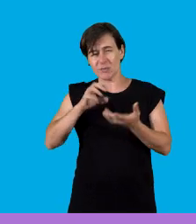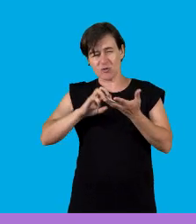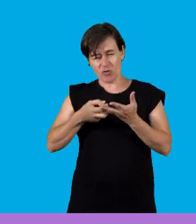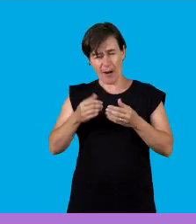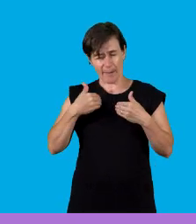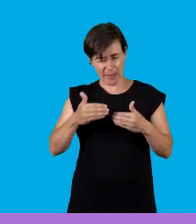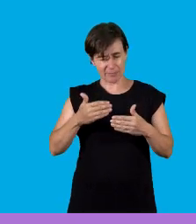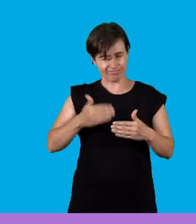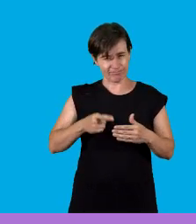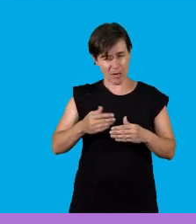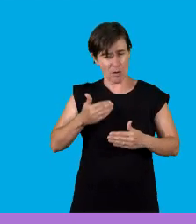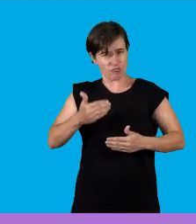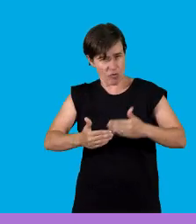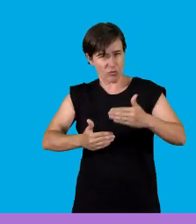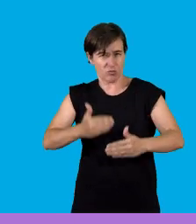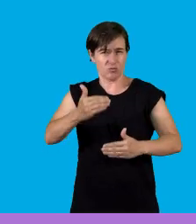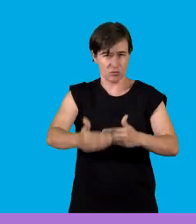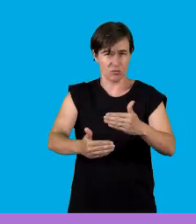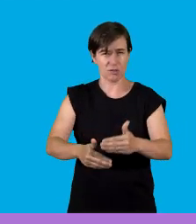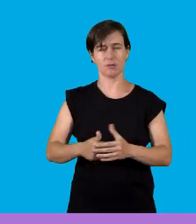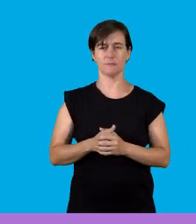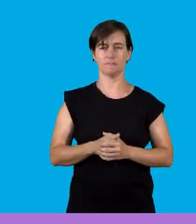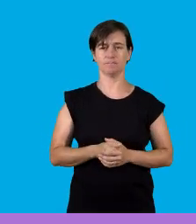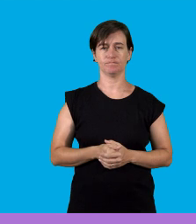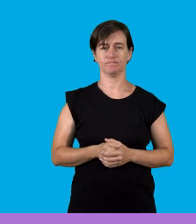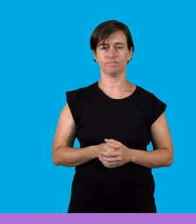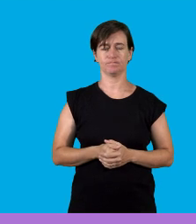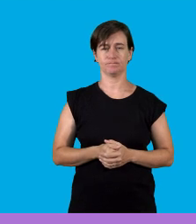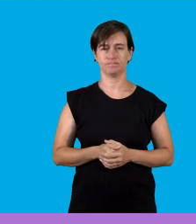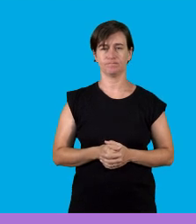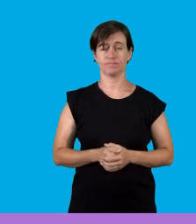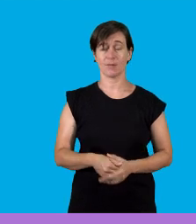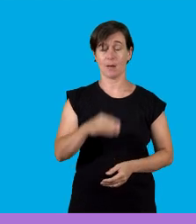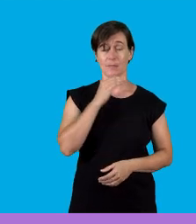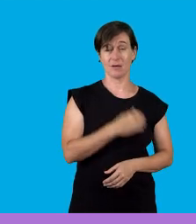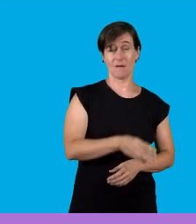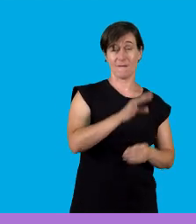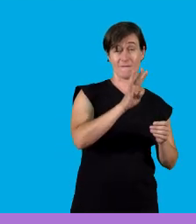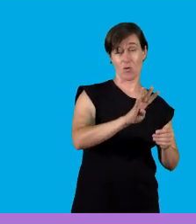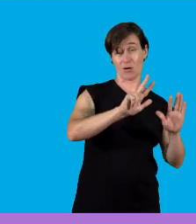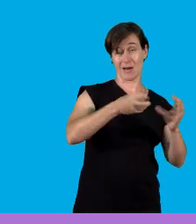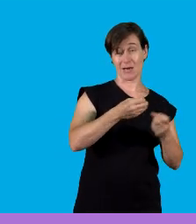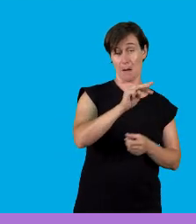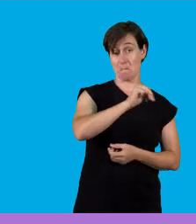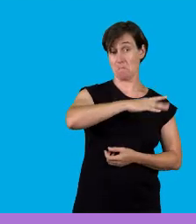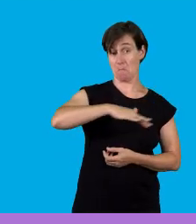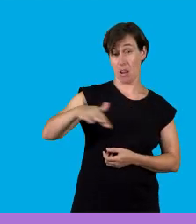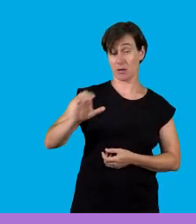You see what I'm trying to do here? So therefore, I will now go and I'll take the